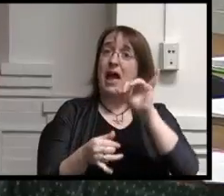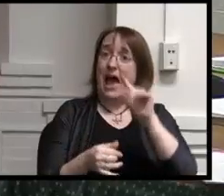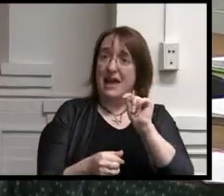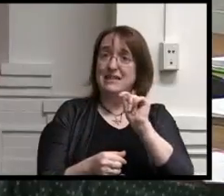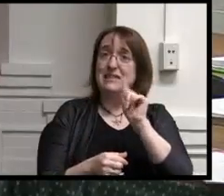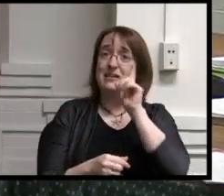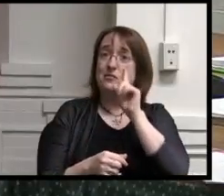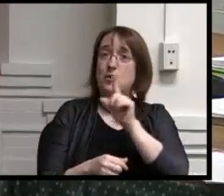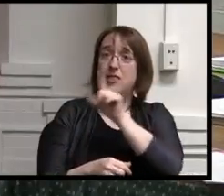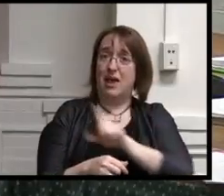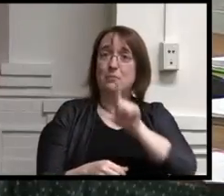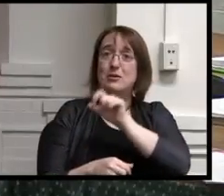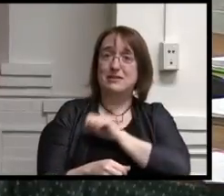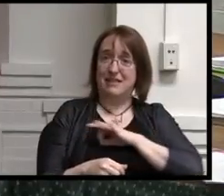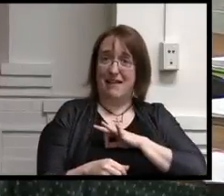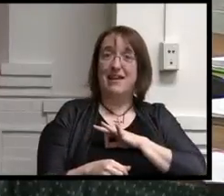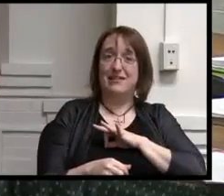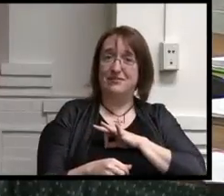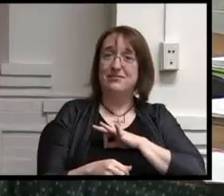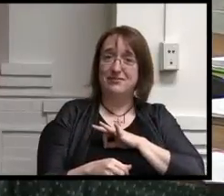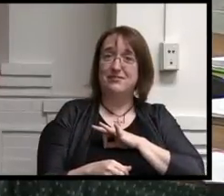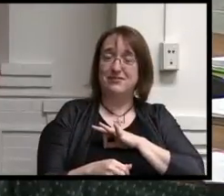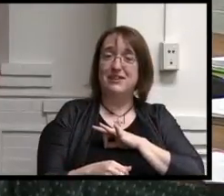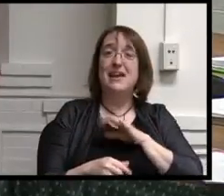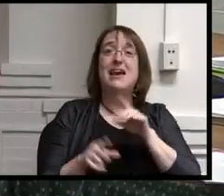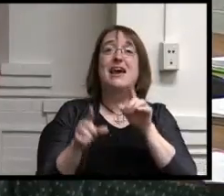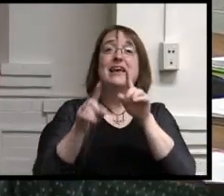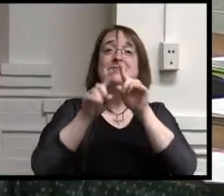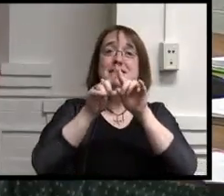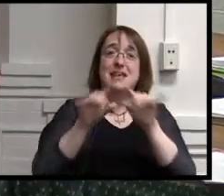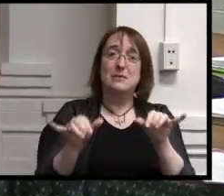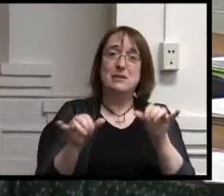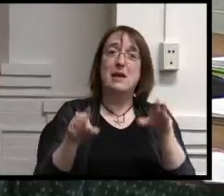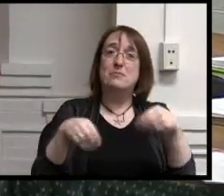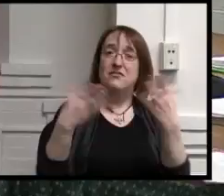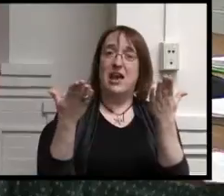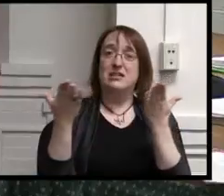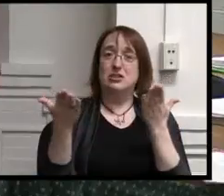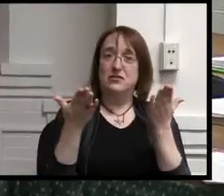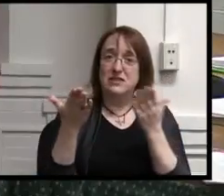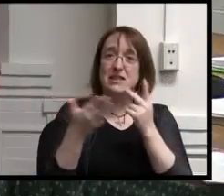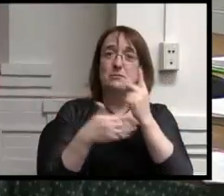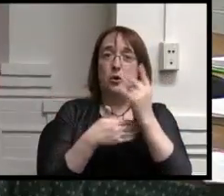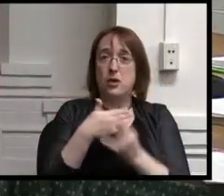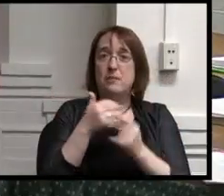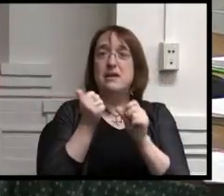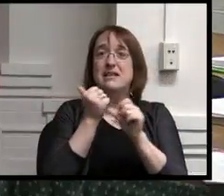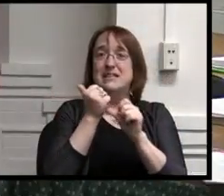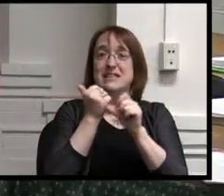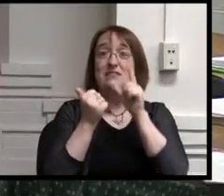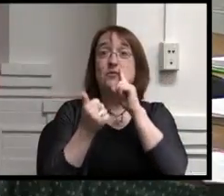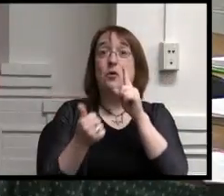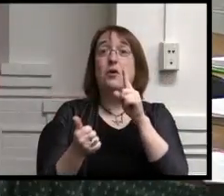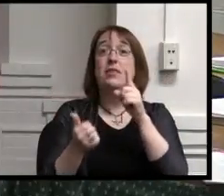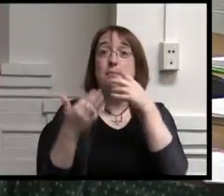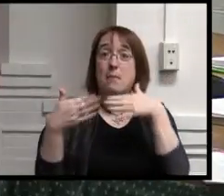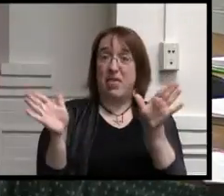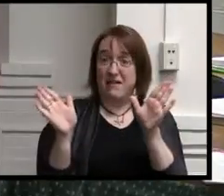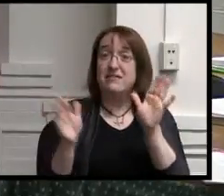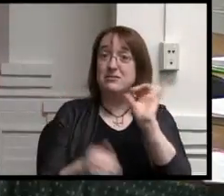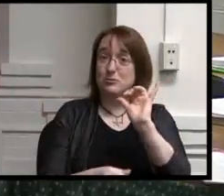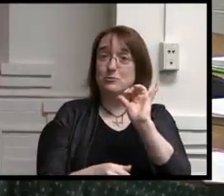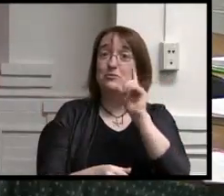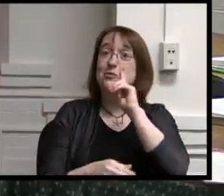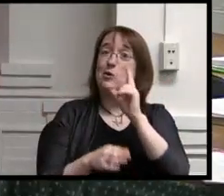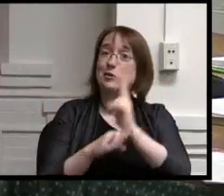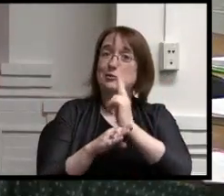staff and to provide services, programs, and assistance to the public for the